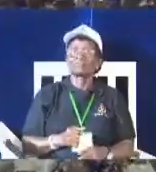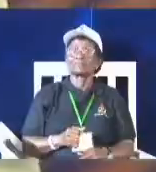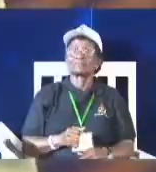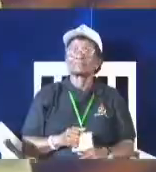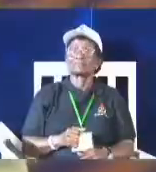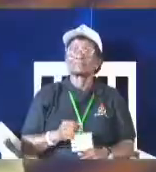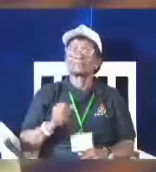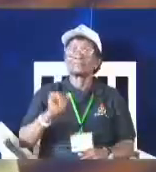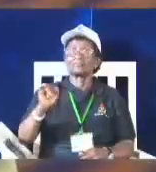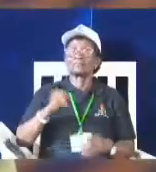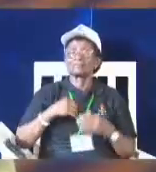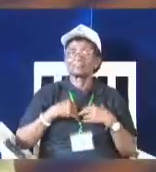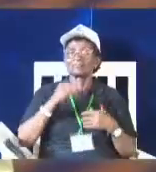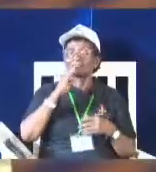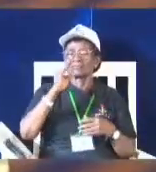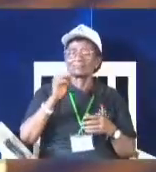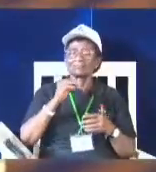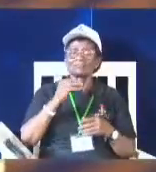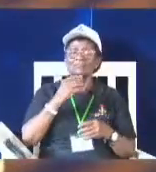I have been poor.